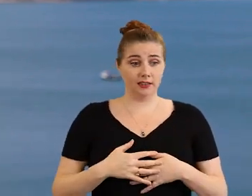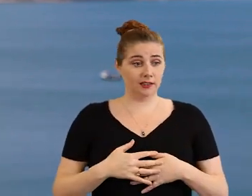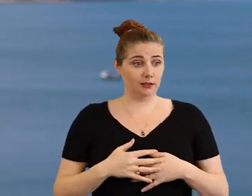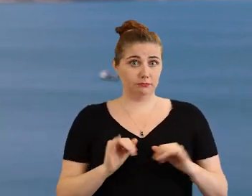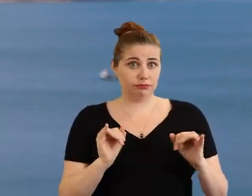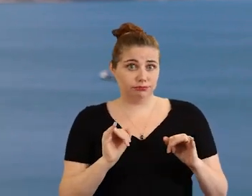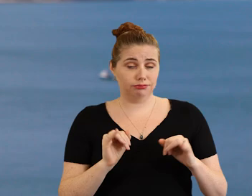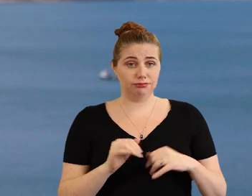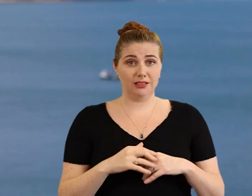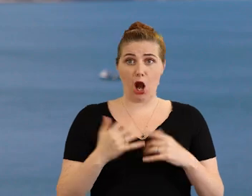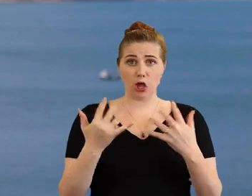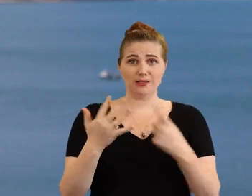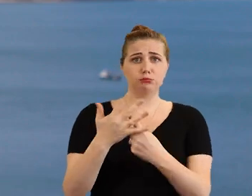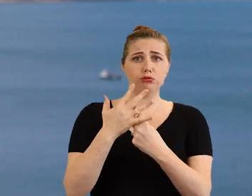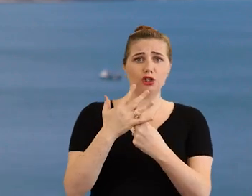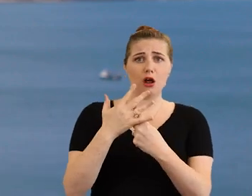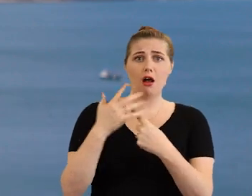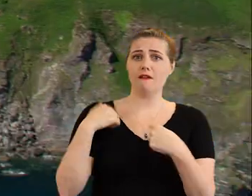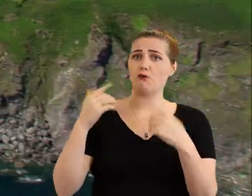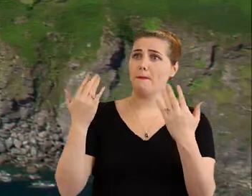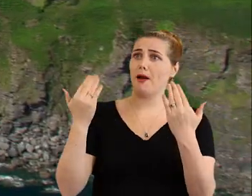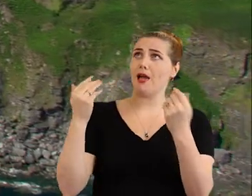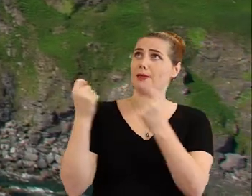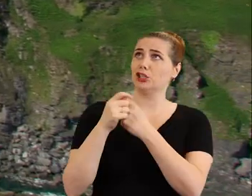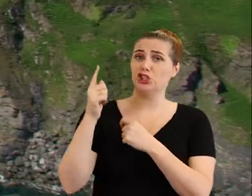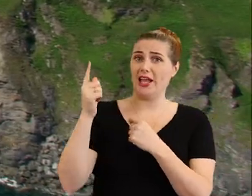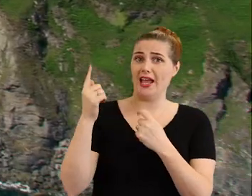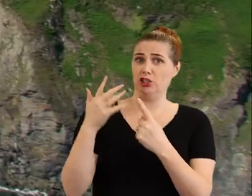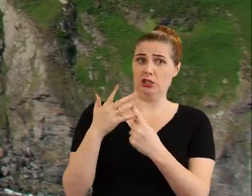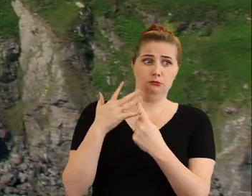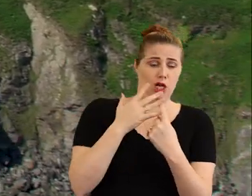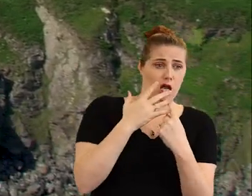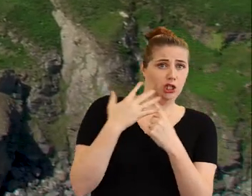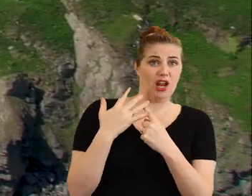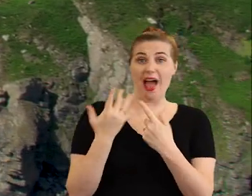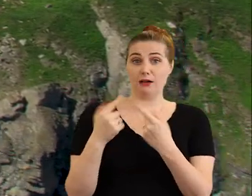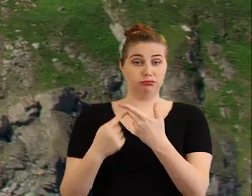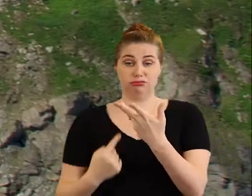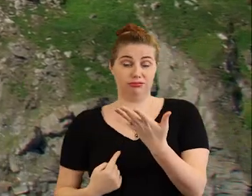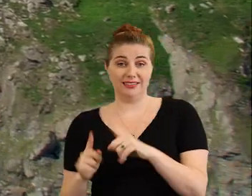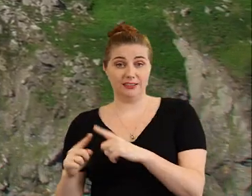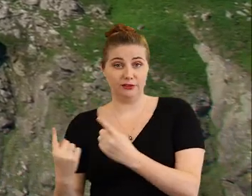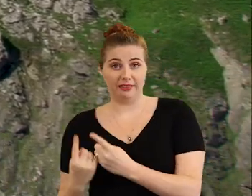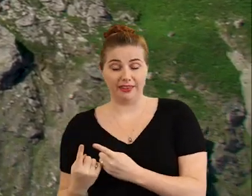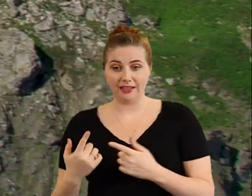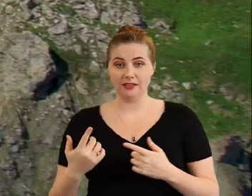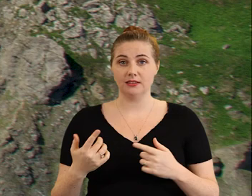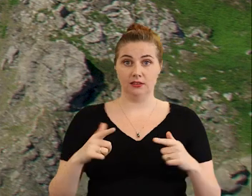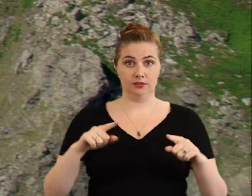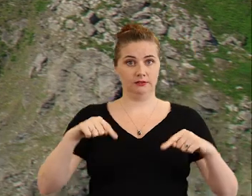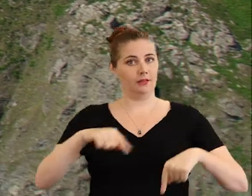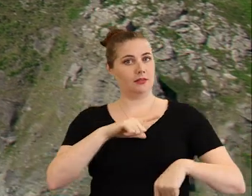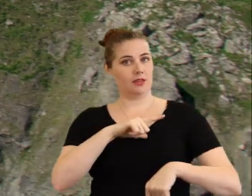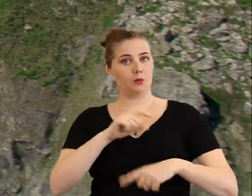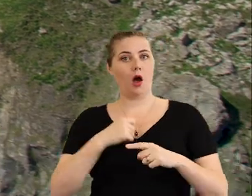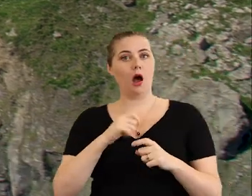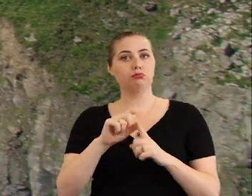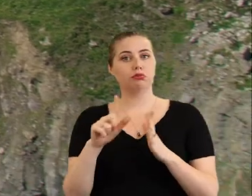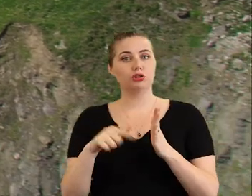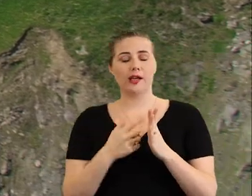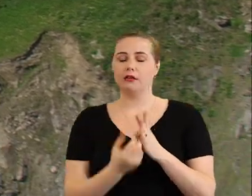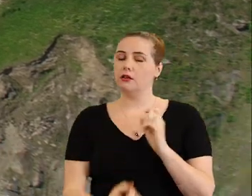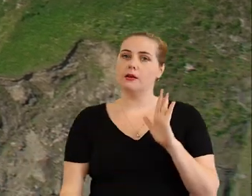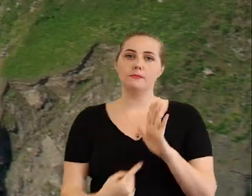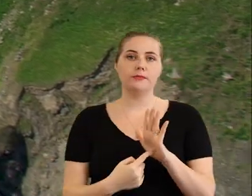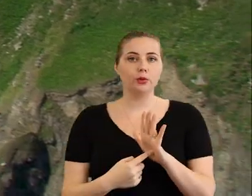and sort of in the context of wildlife, we have increased kind of pressures from climate change and other factors as